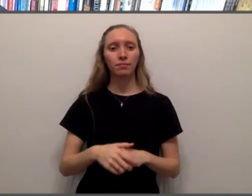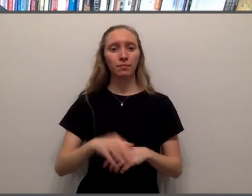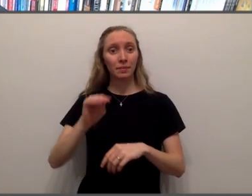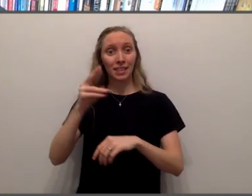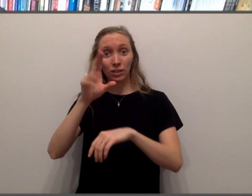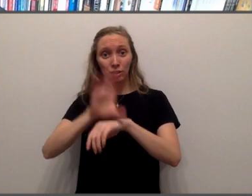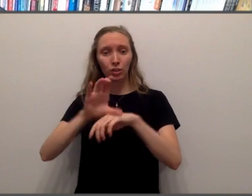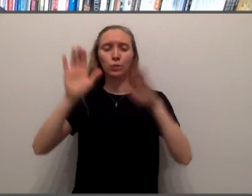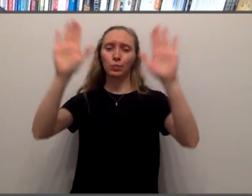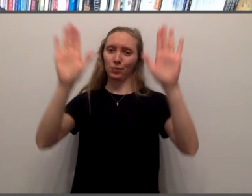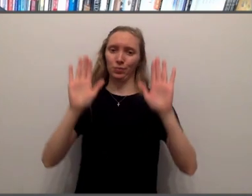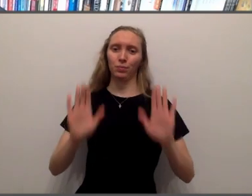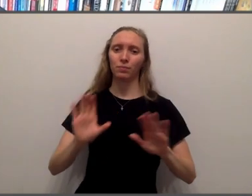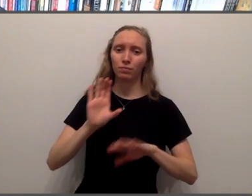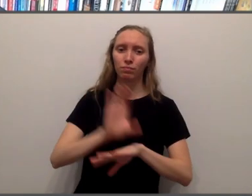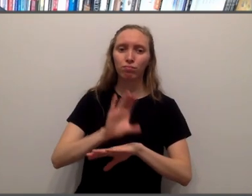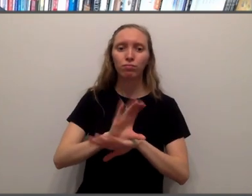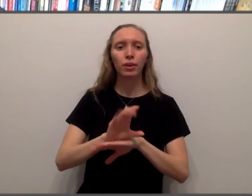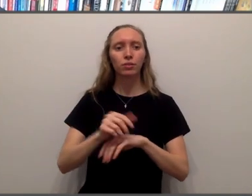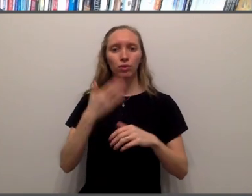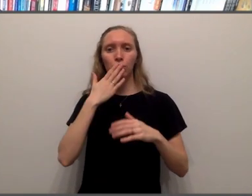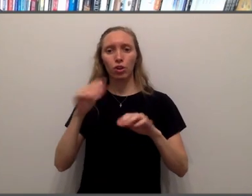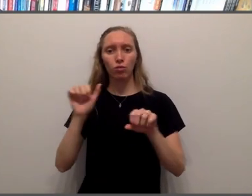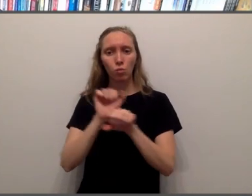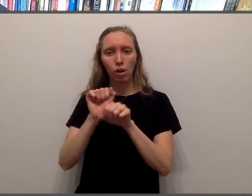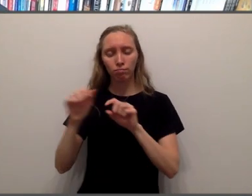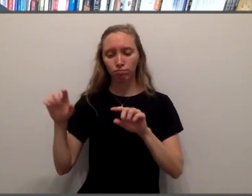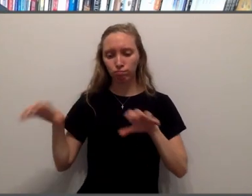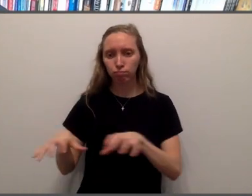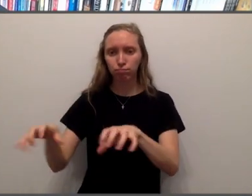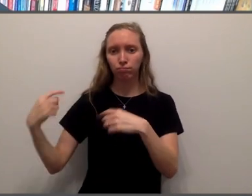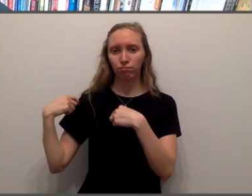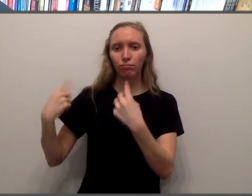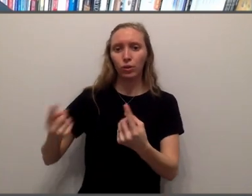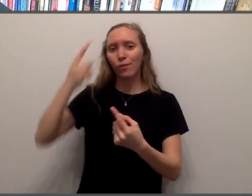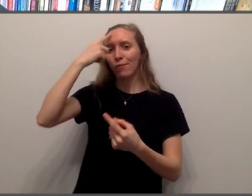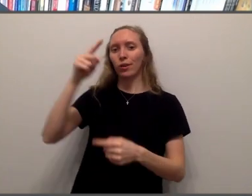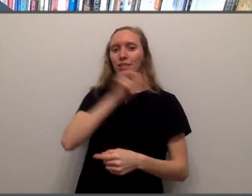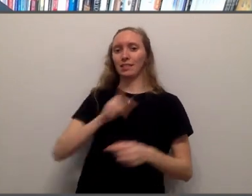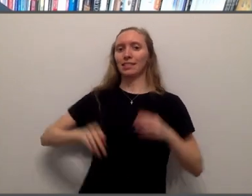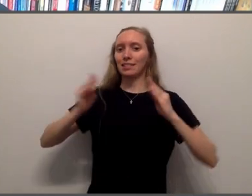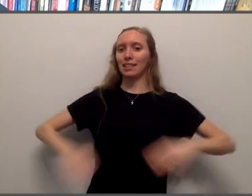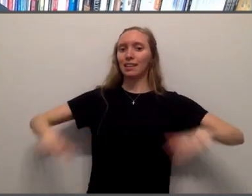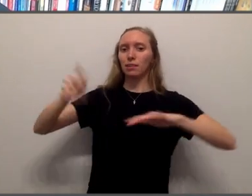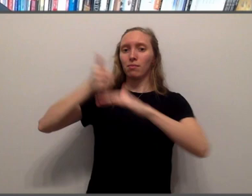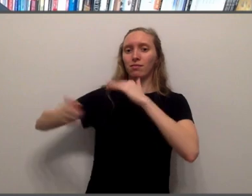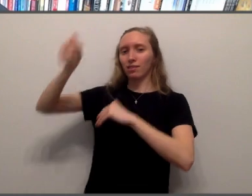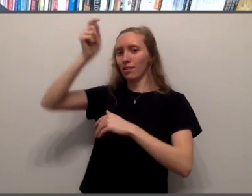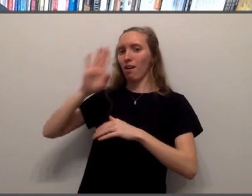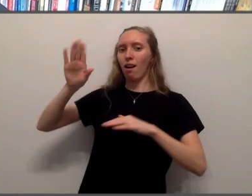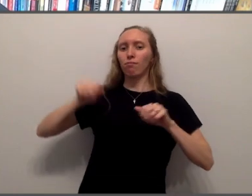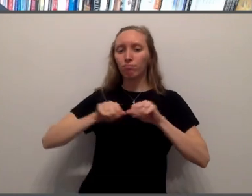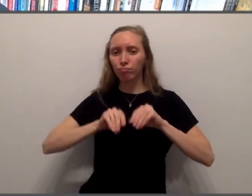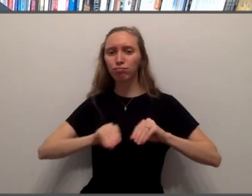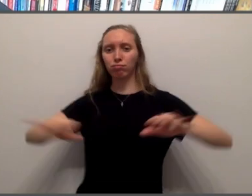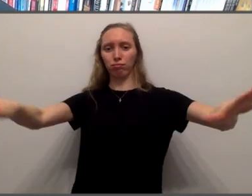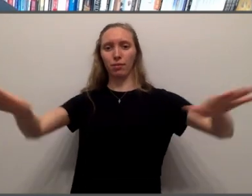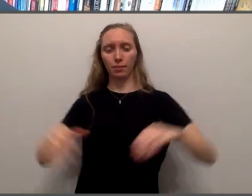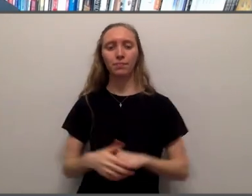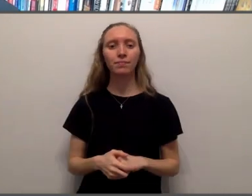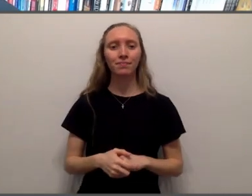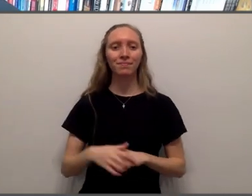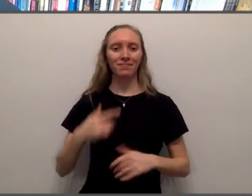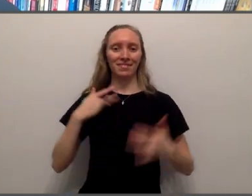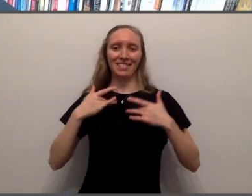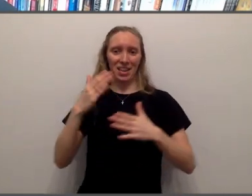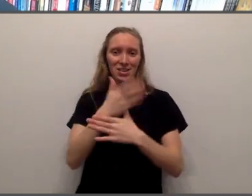work in advancing the kingdom of God. And so I'm thankful for this opportunity to come and share with you this morning. Well, as he stated, my